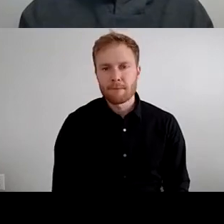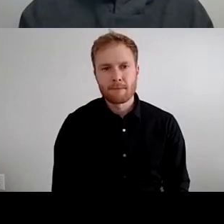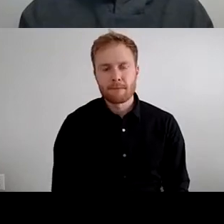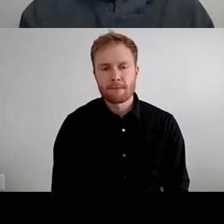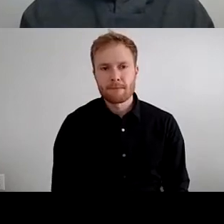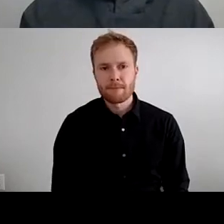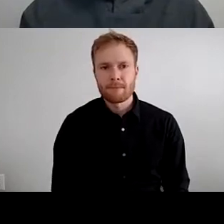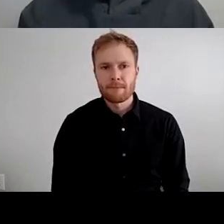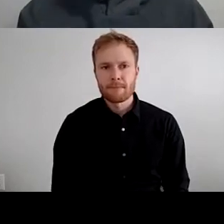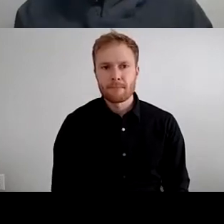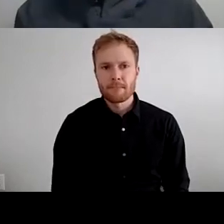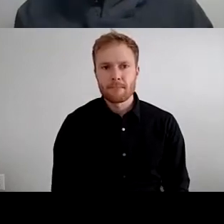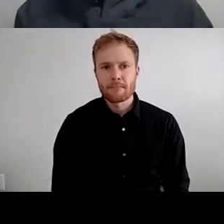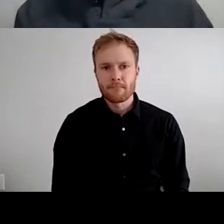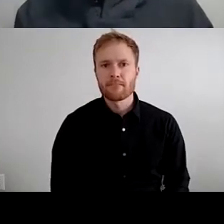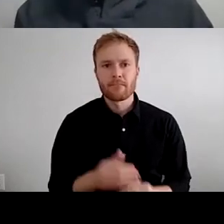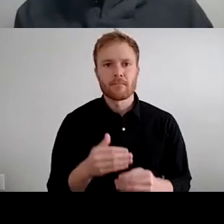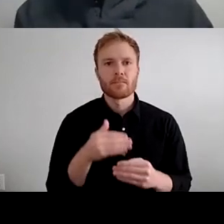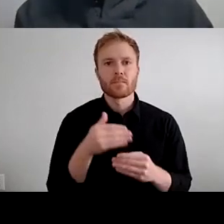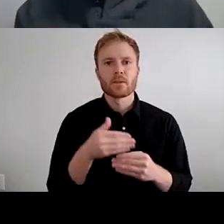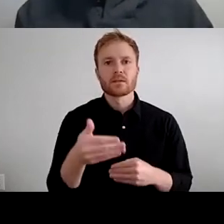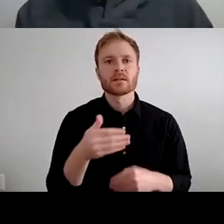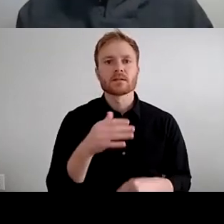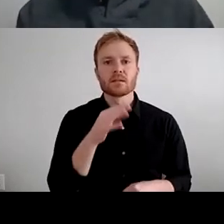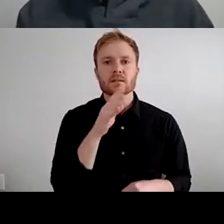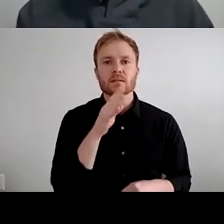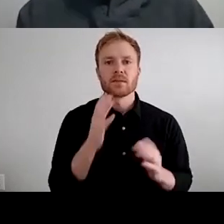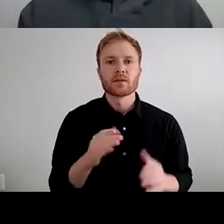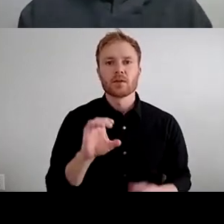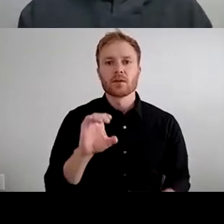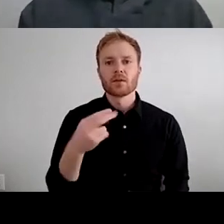Our next speaker is Christopher Juring.